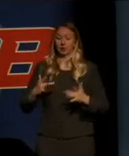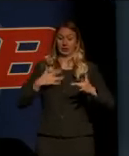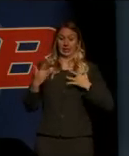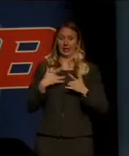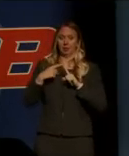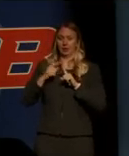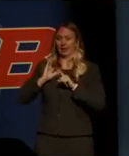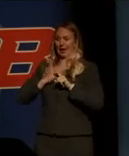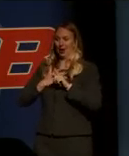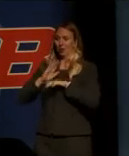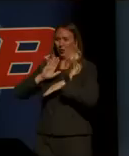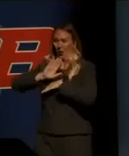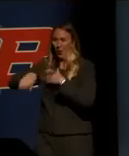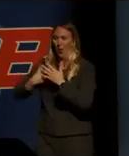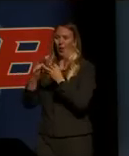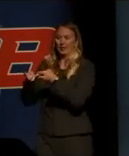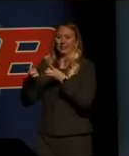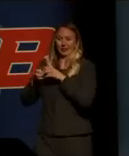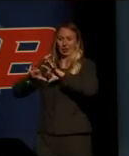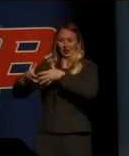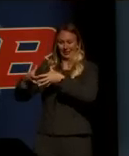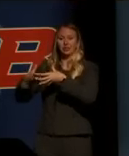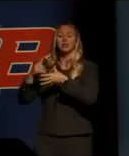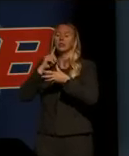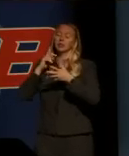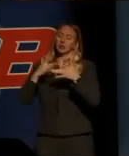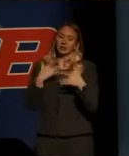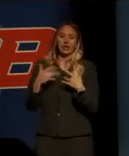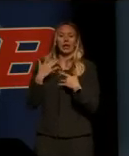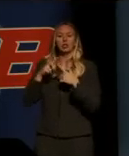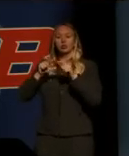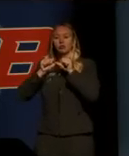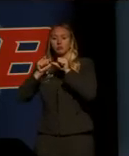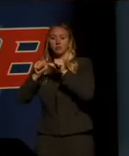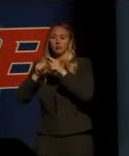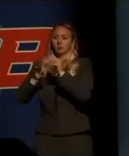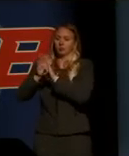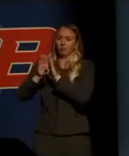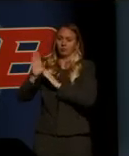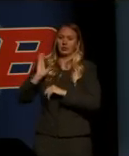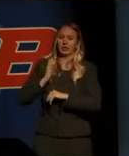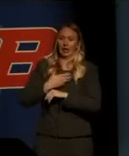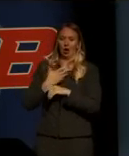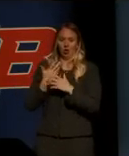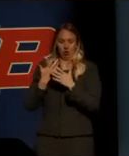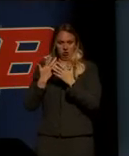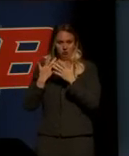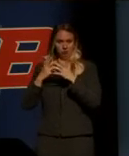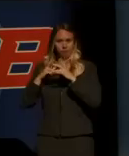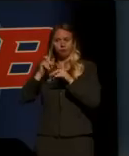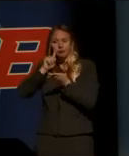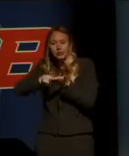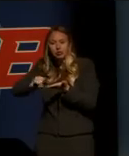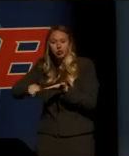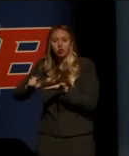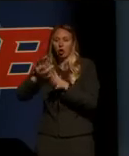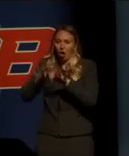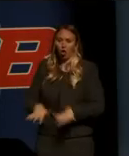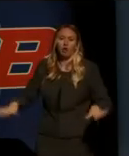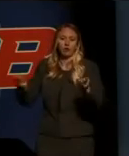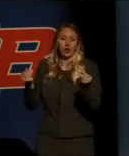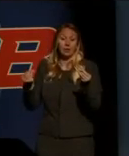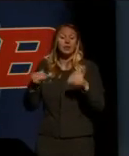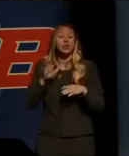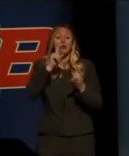division is excited, to continue to build our research infrastructure across campus. to serve research and creative activity needs